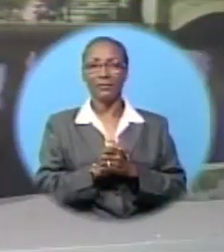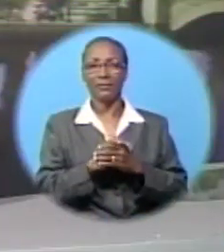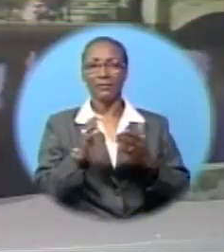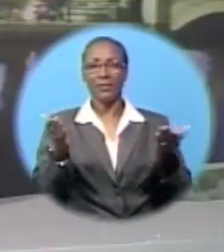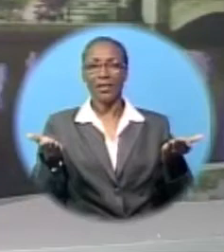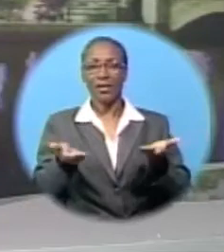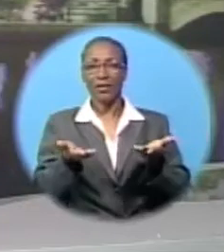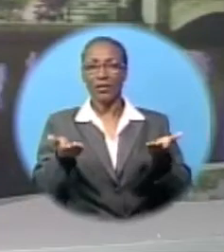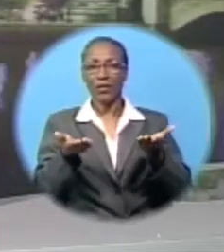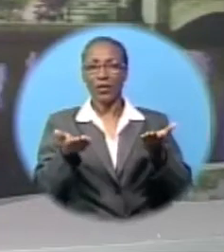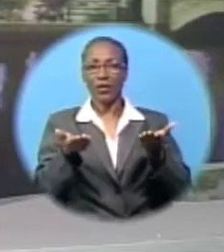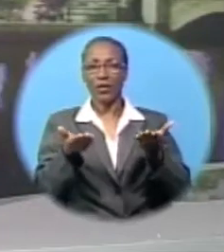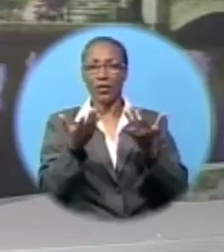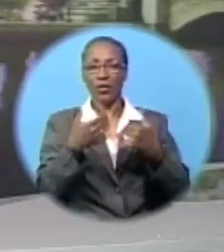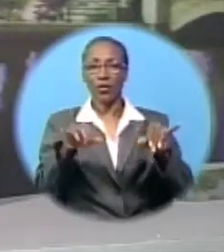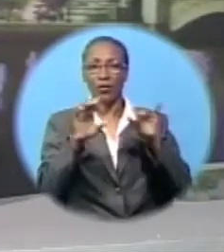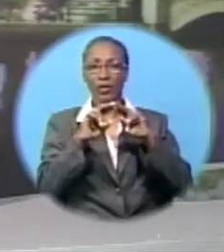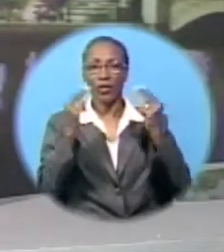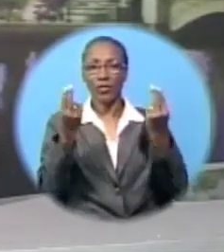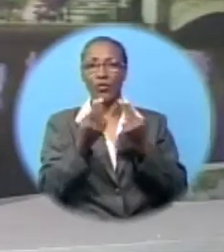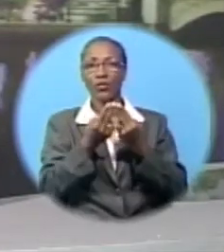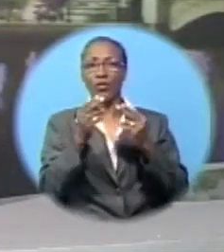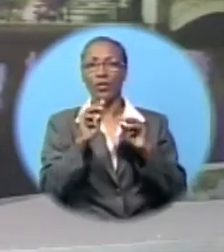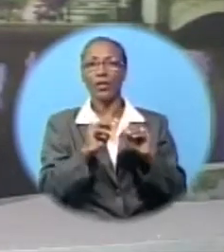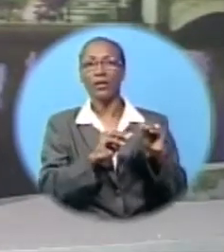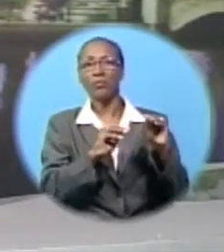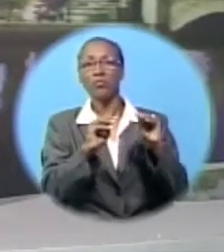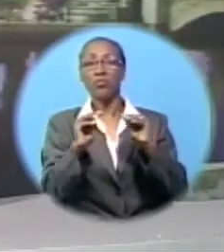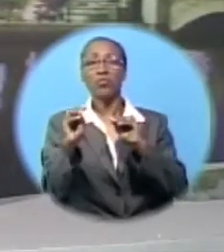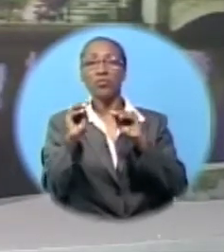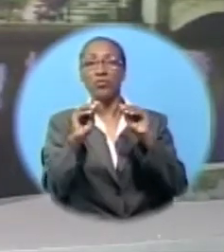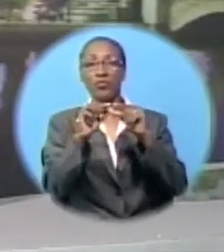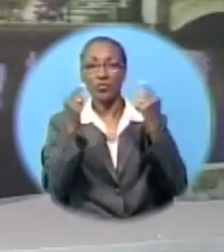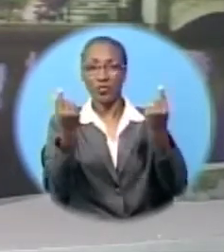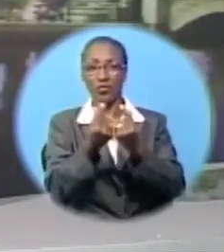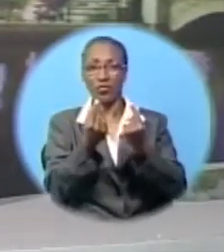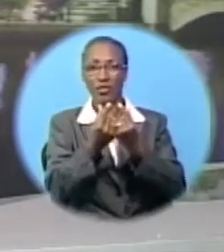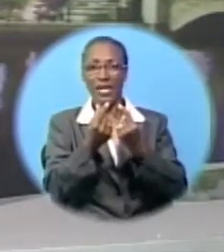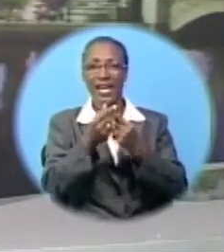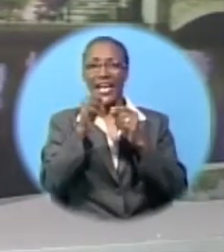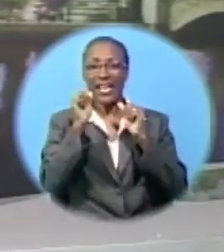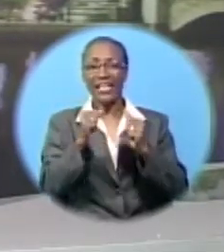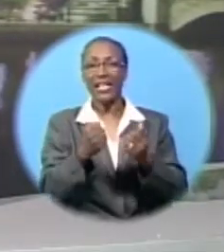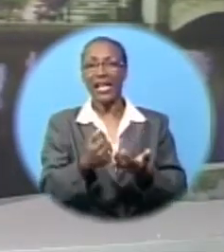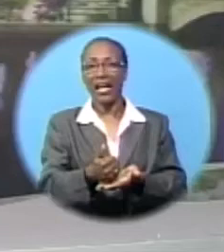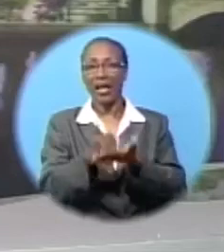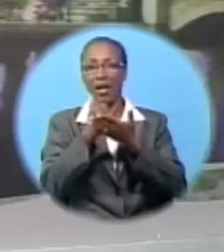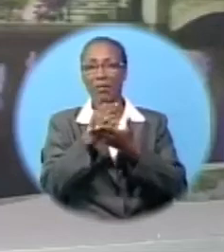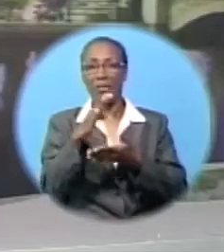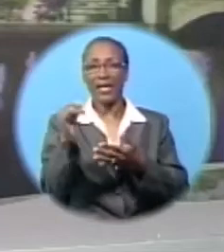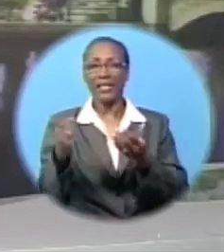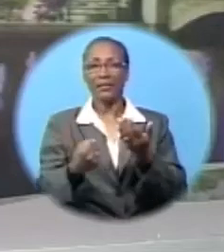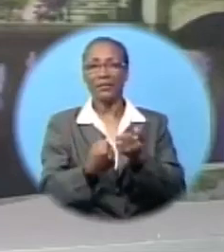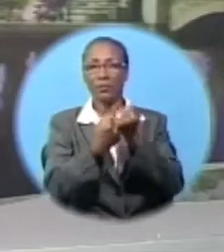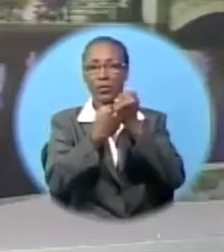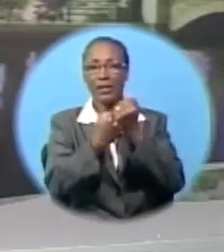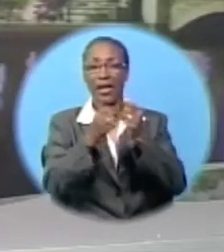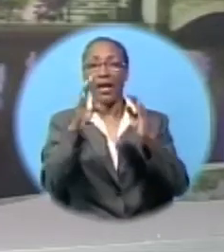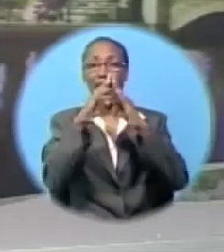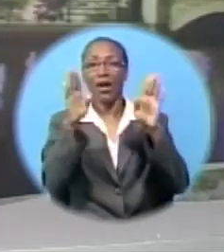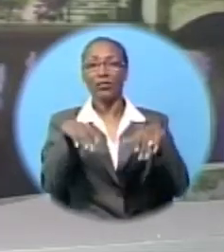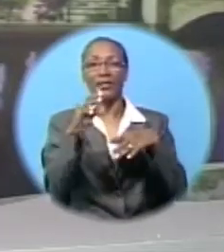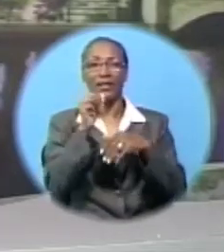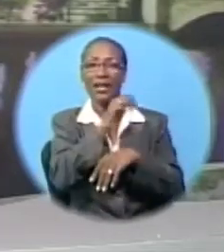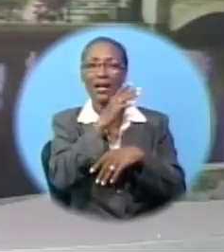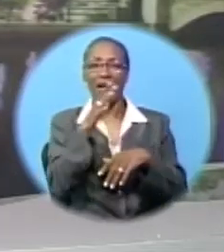The local credit union movement is being told that it can assist with supporting housing and agriculture. This is according to Minister